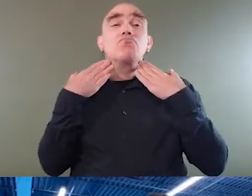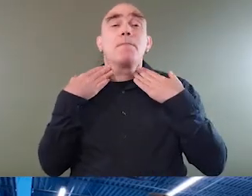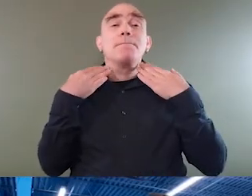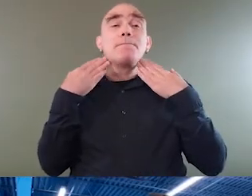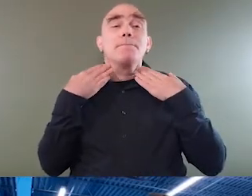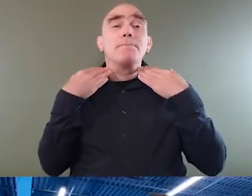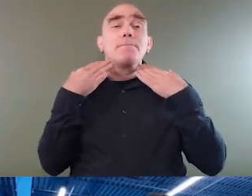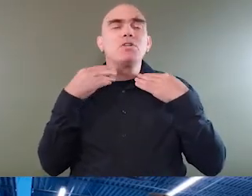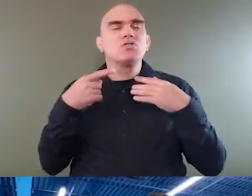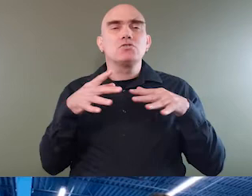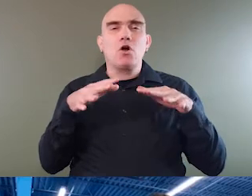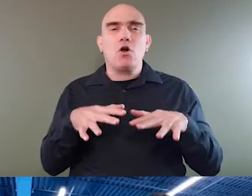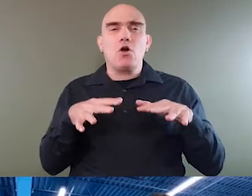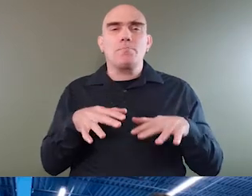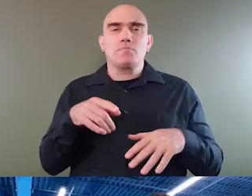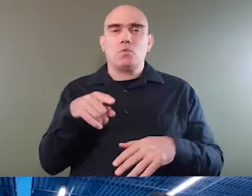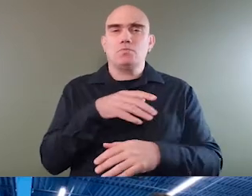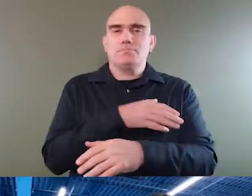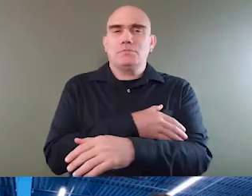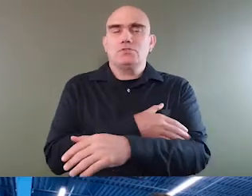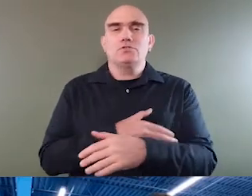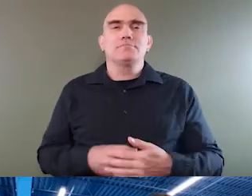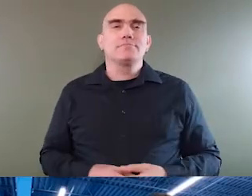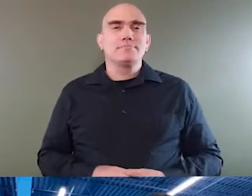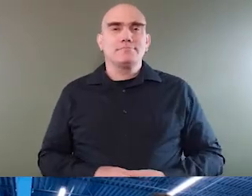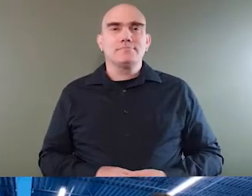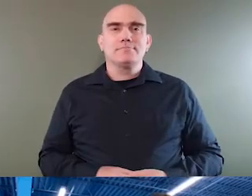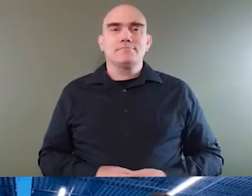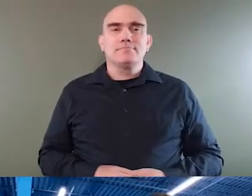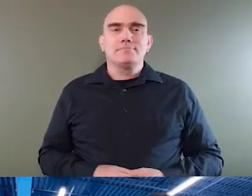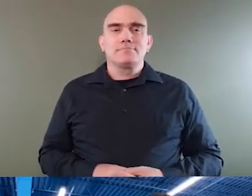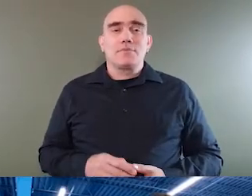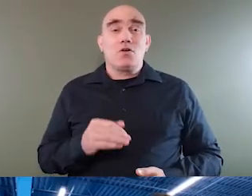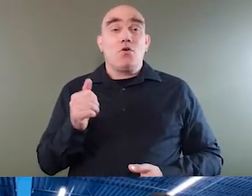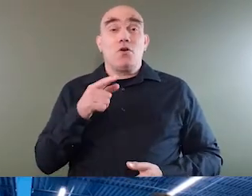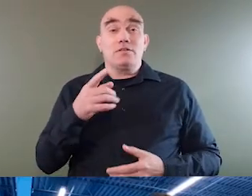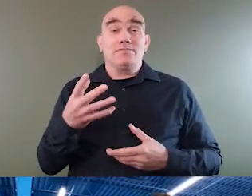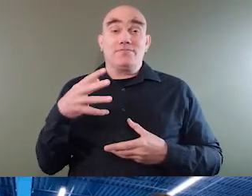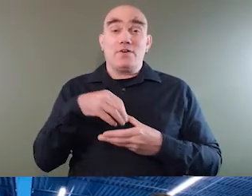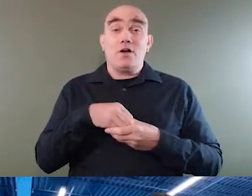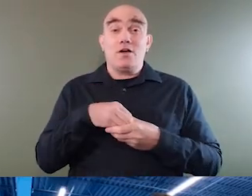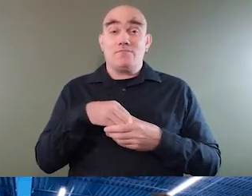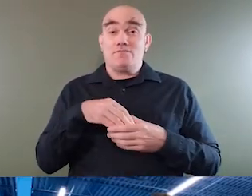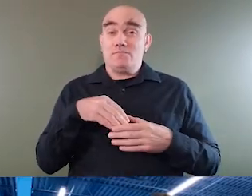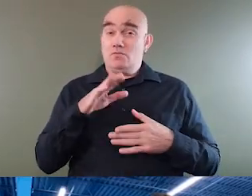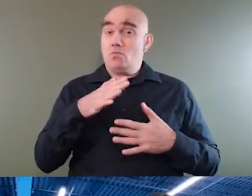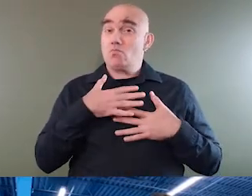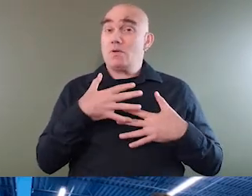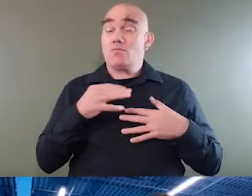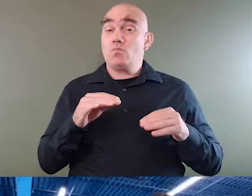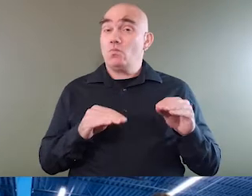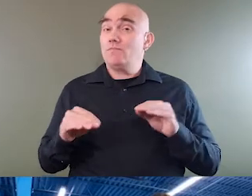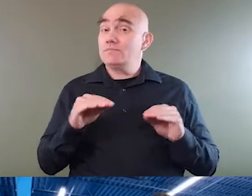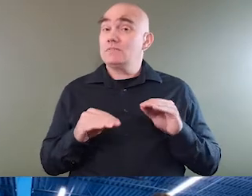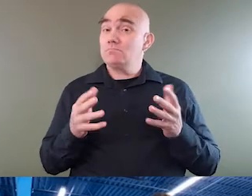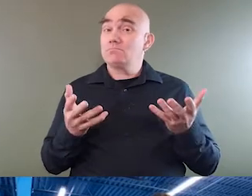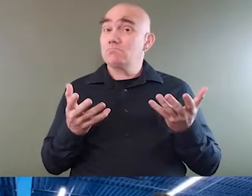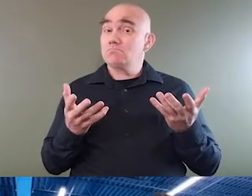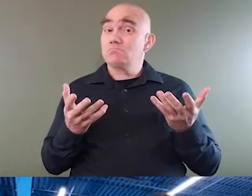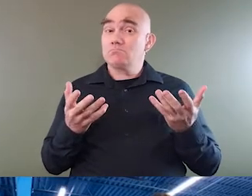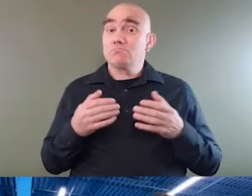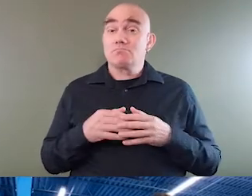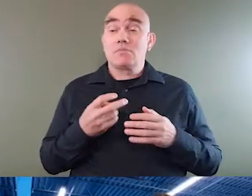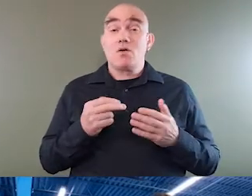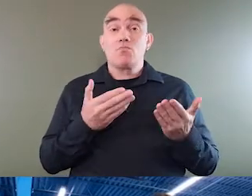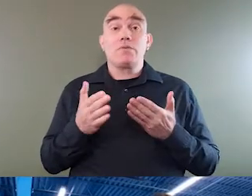just to calm those muscles. All of this involved in breath and movement. And